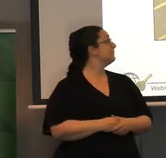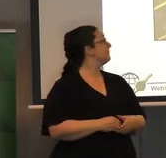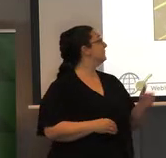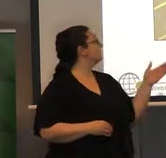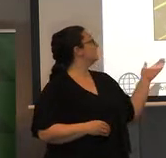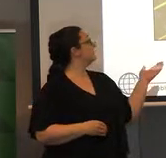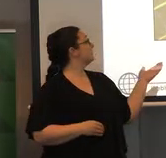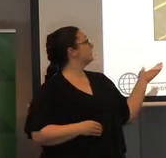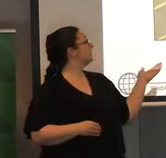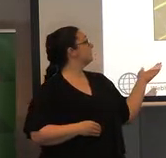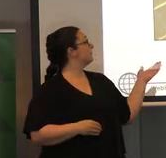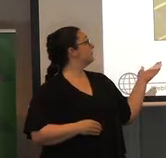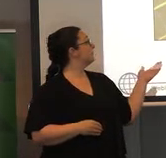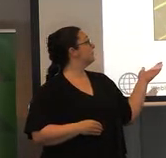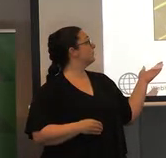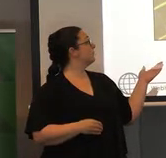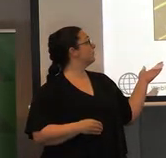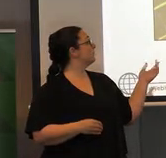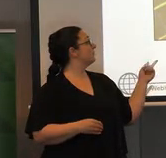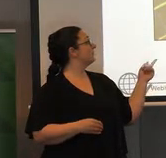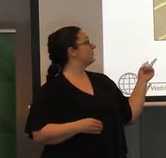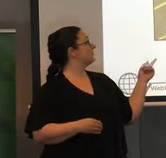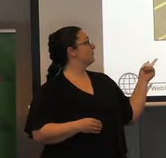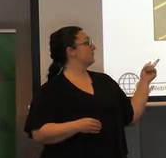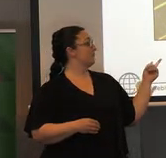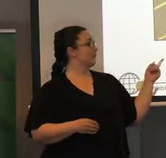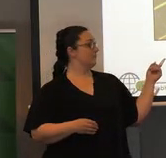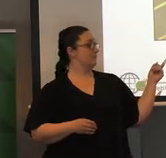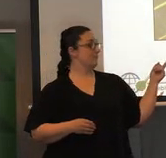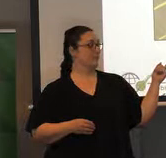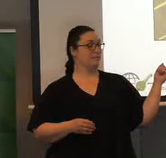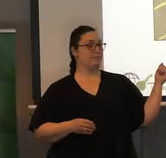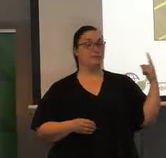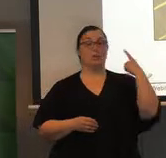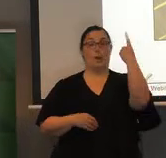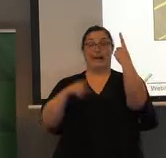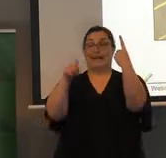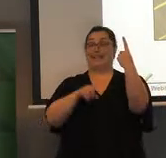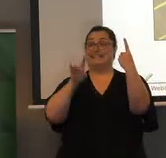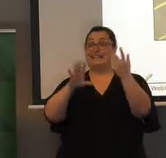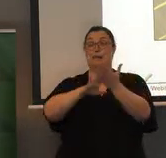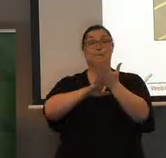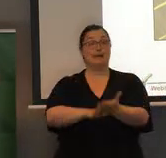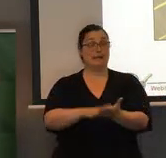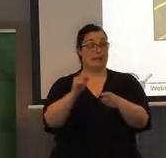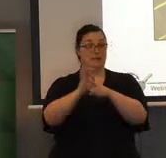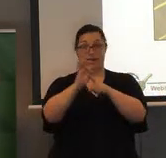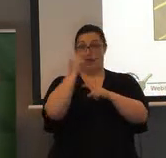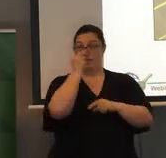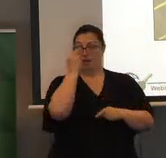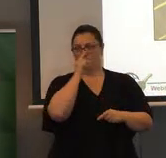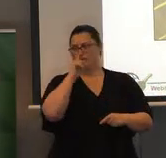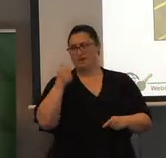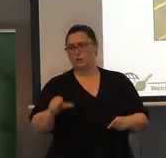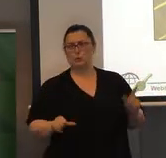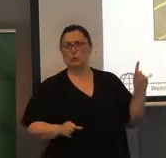What about this example? If you're one of the 1 in 10 men in the world are colorblind, you're